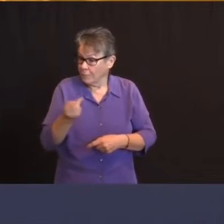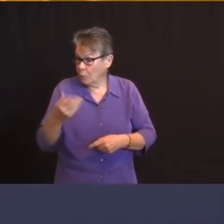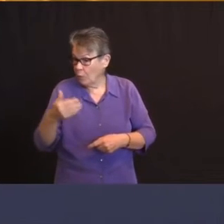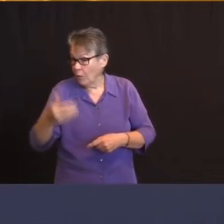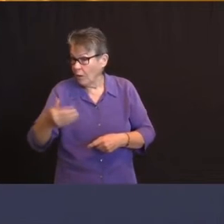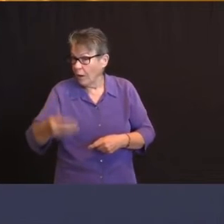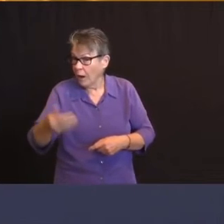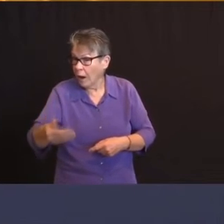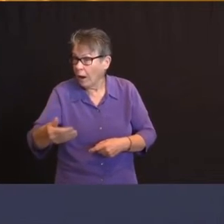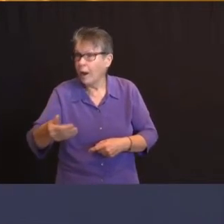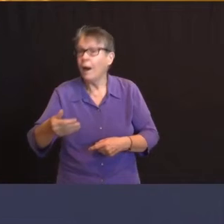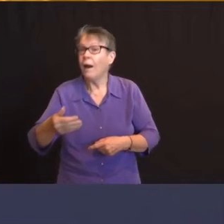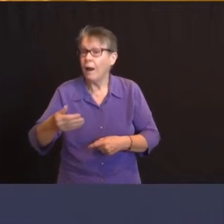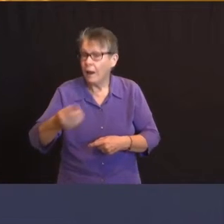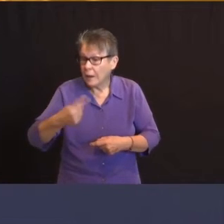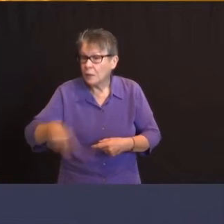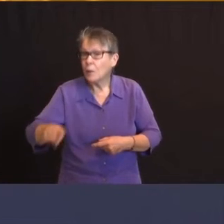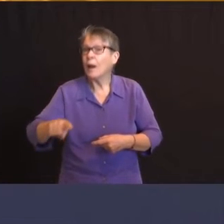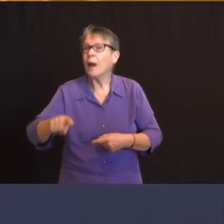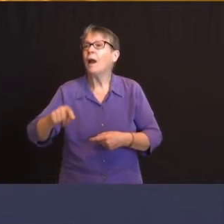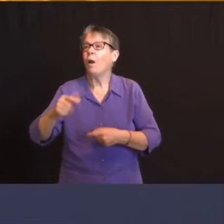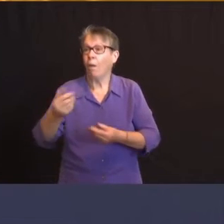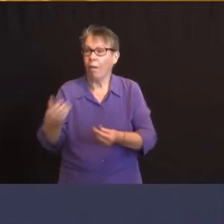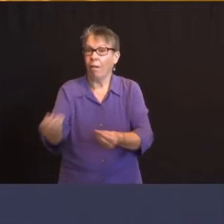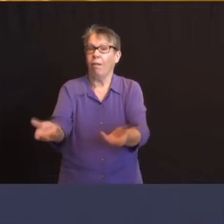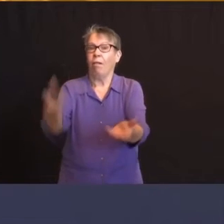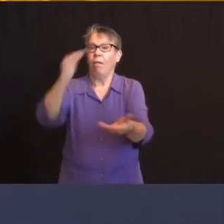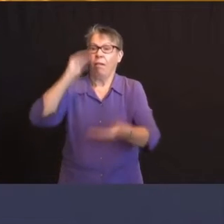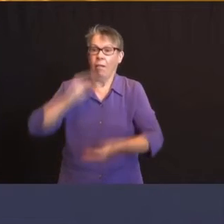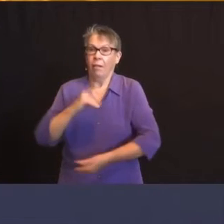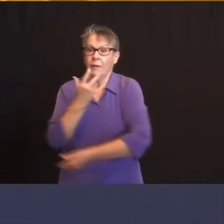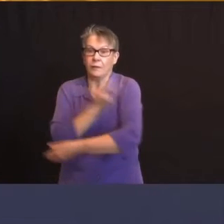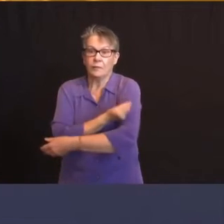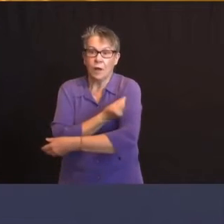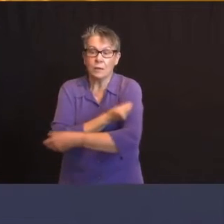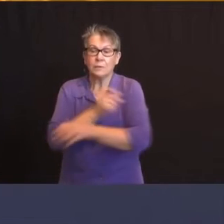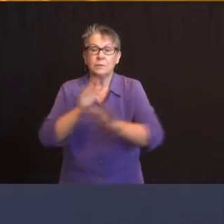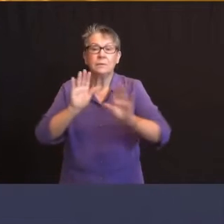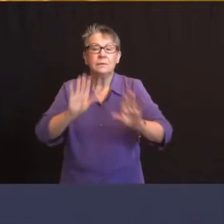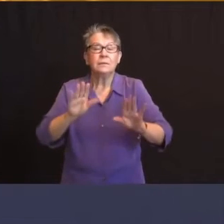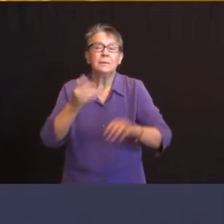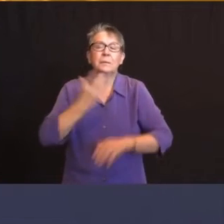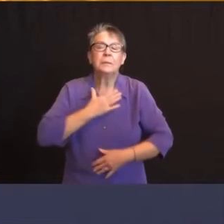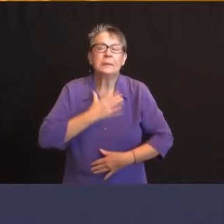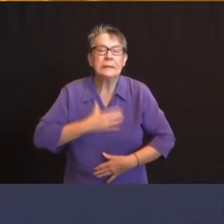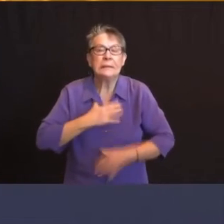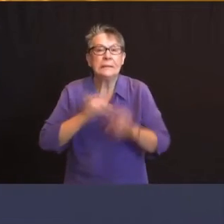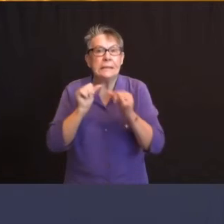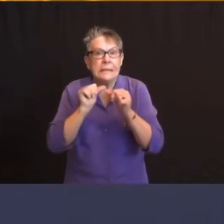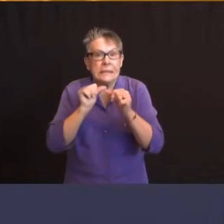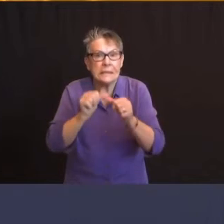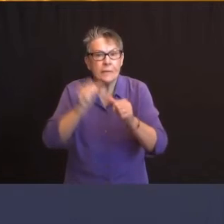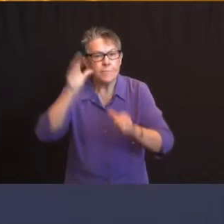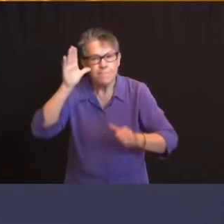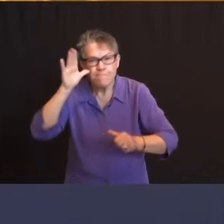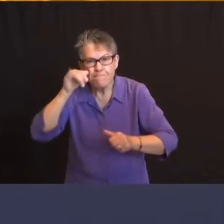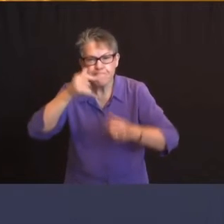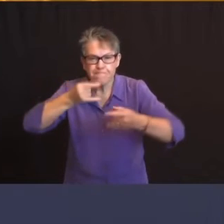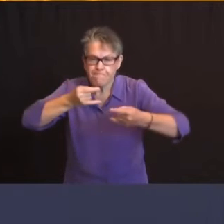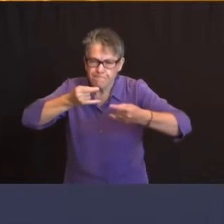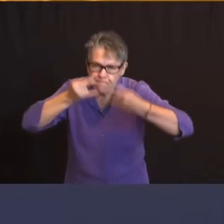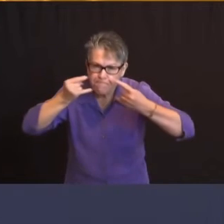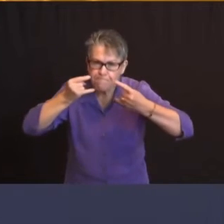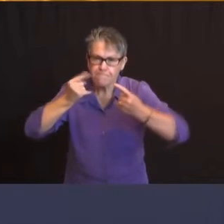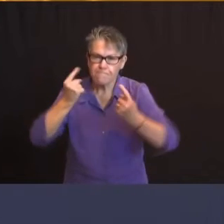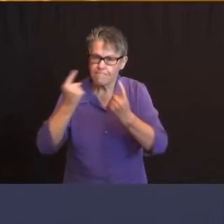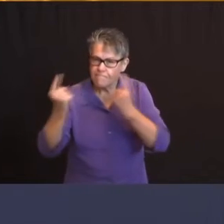be the last person who died in the war or the last person who got infected. Keep your guard up. It's going to take several months. Remember,